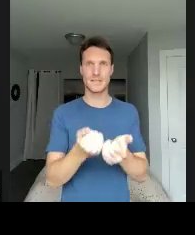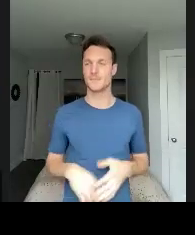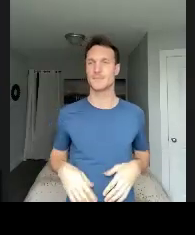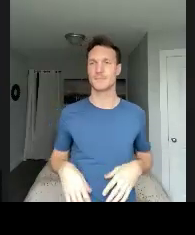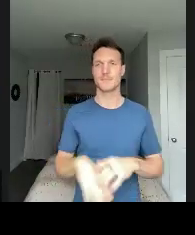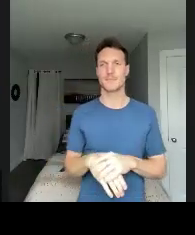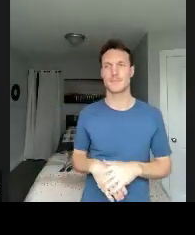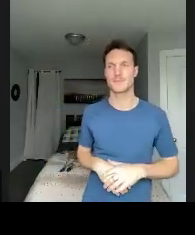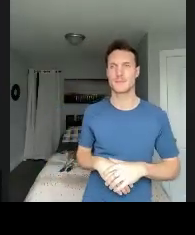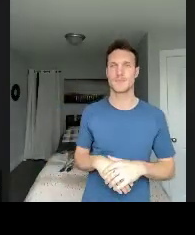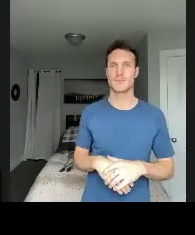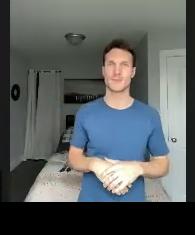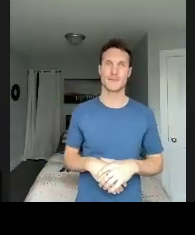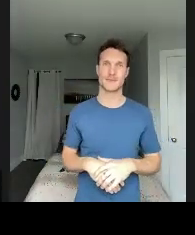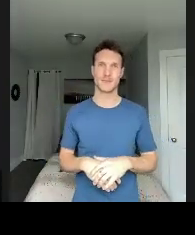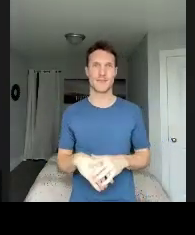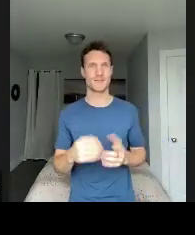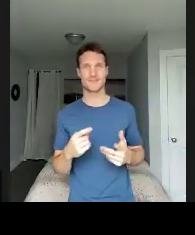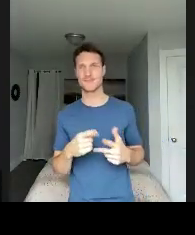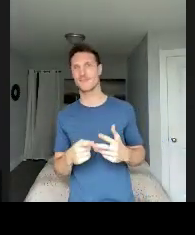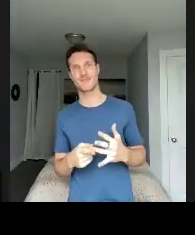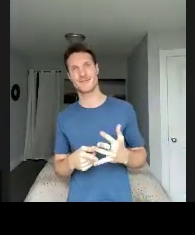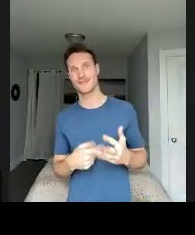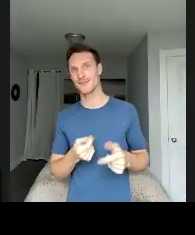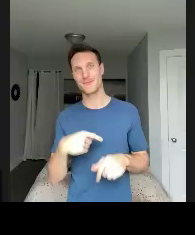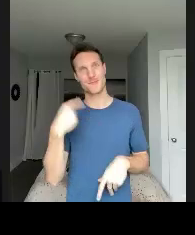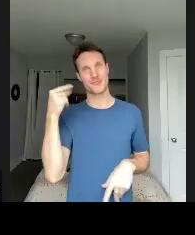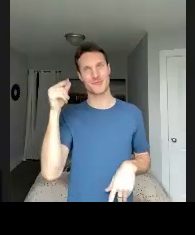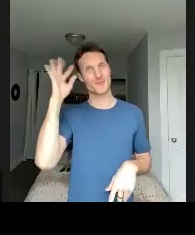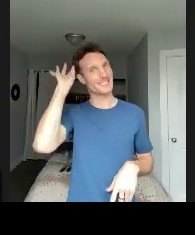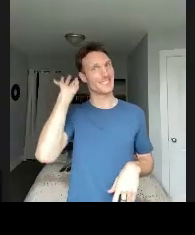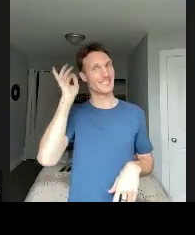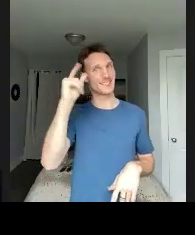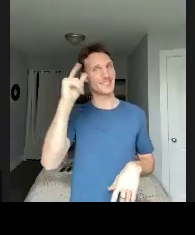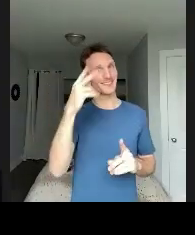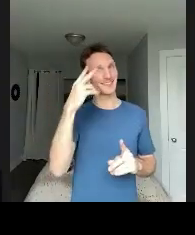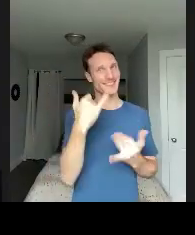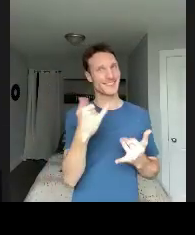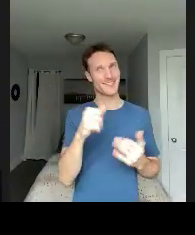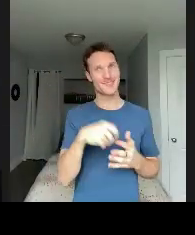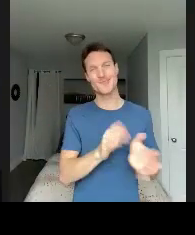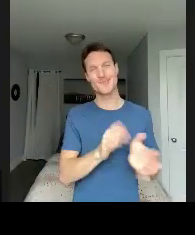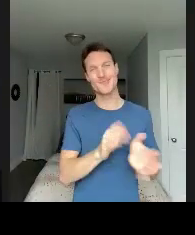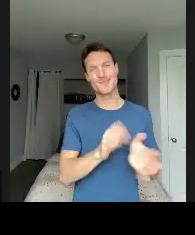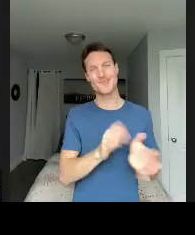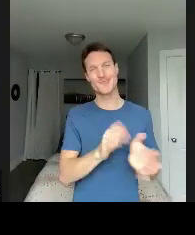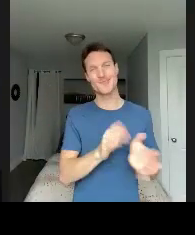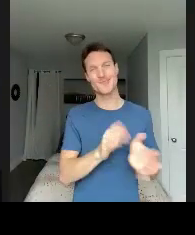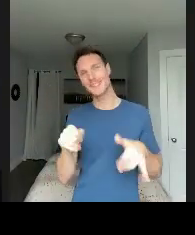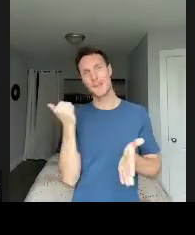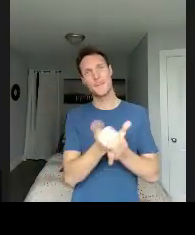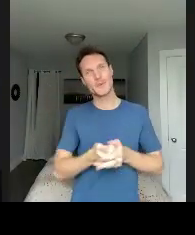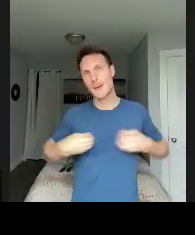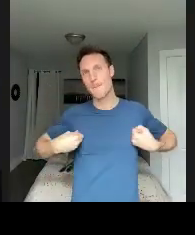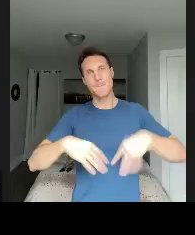more gray hairs than you're seeing today. So we truly hope we're gonna get that approved and be able to publish that so